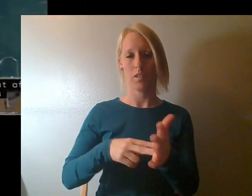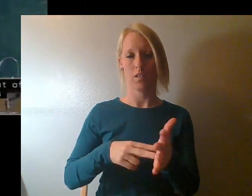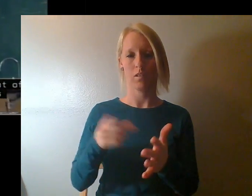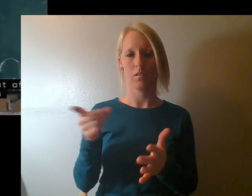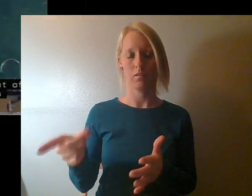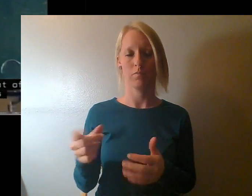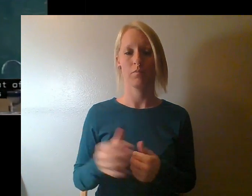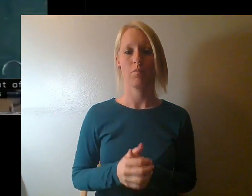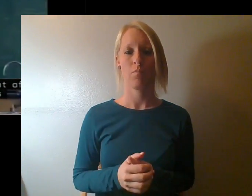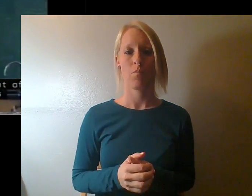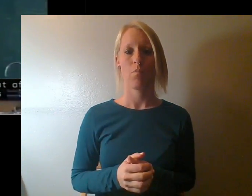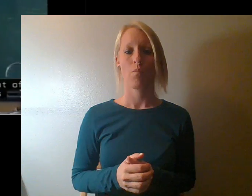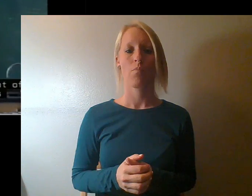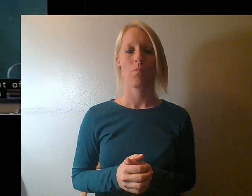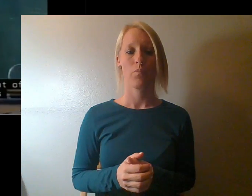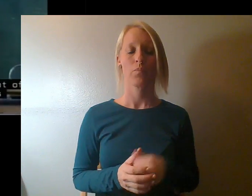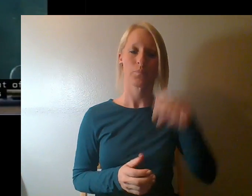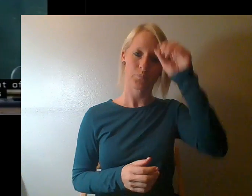movement,